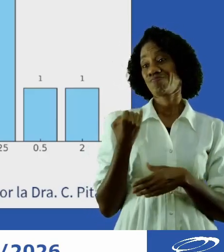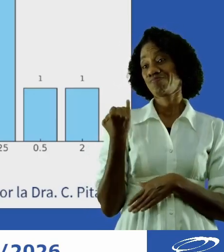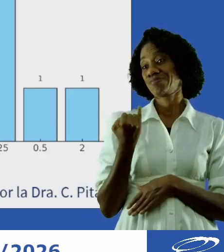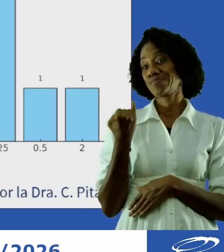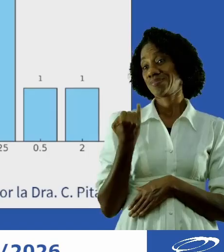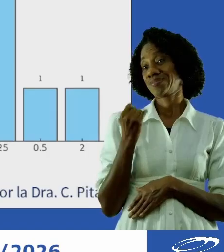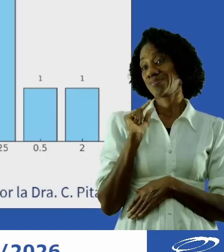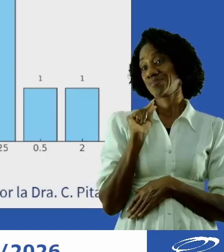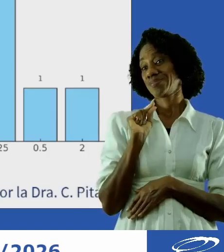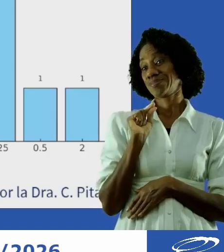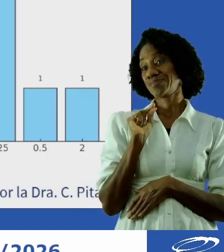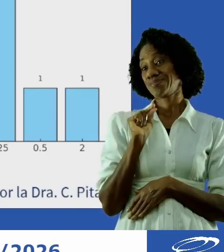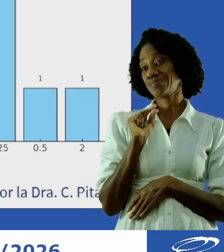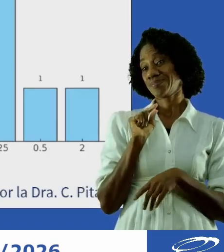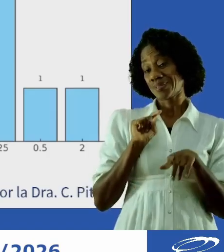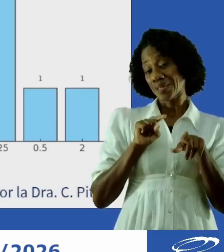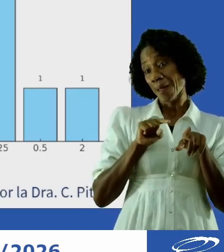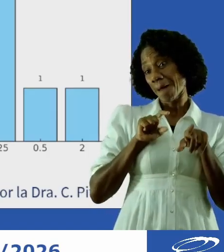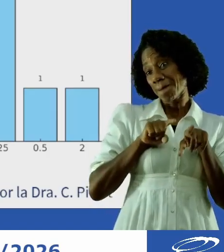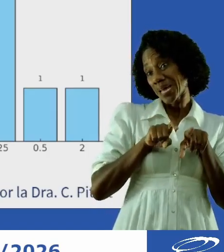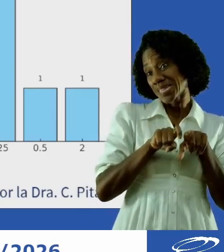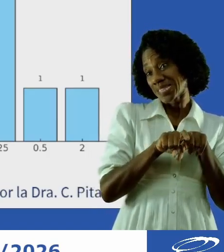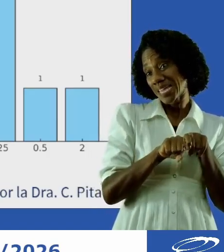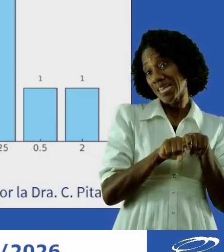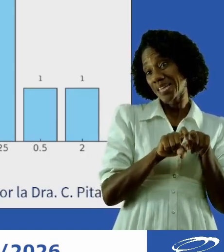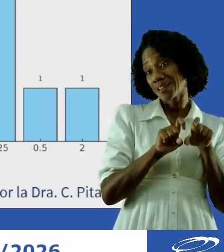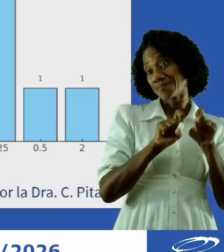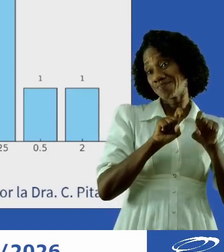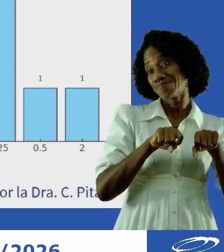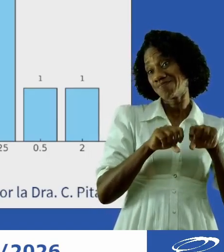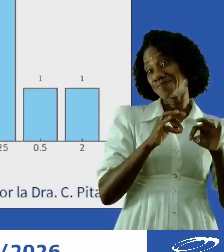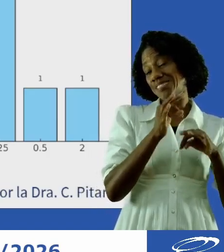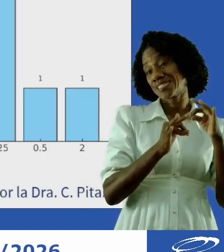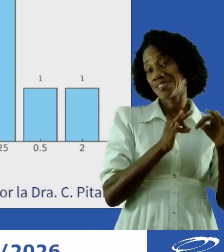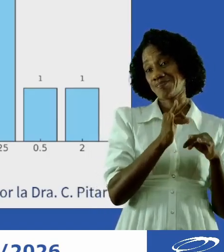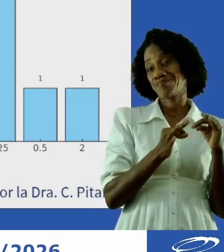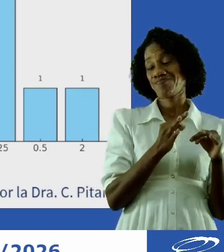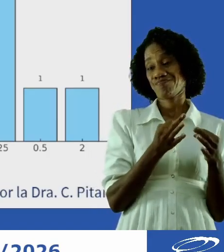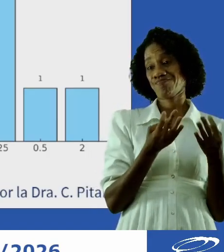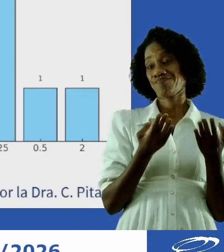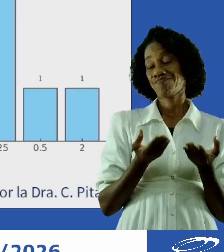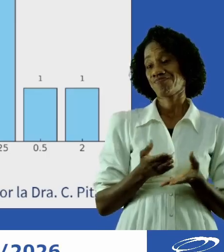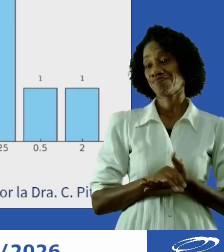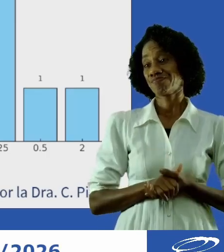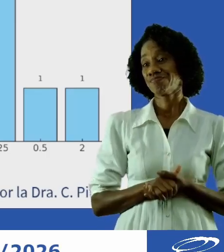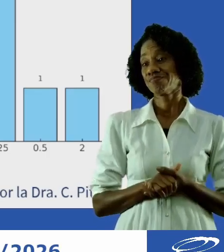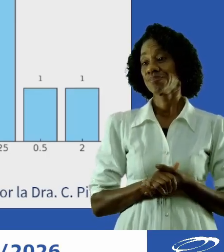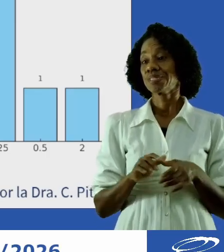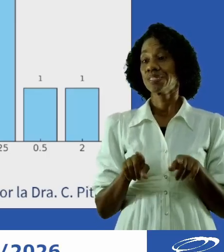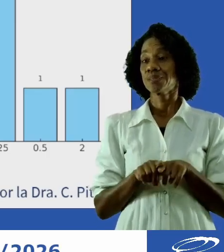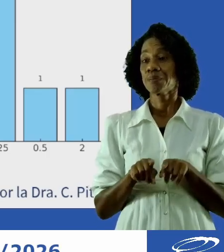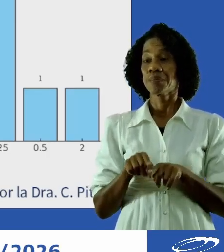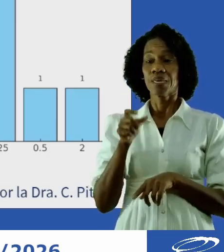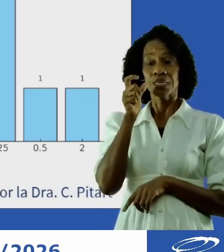with a quinolone, with delafloxacin. This is particularly interesting also in the area